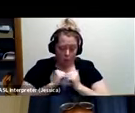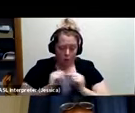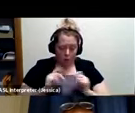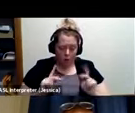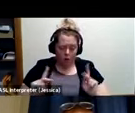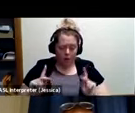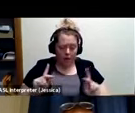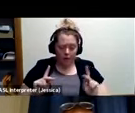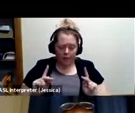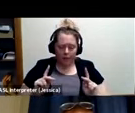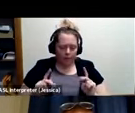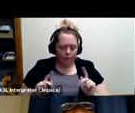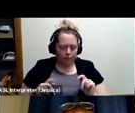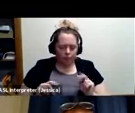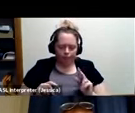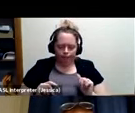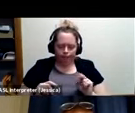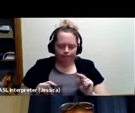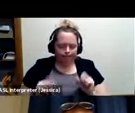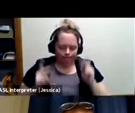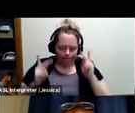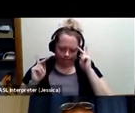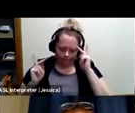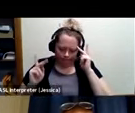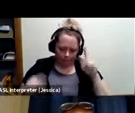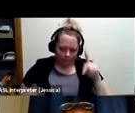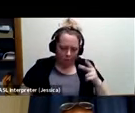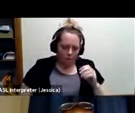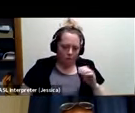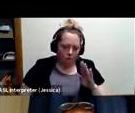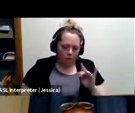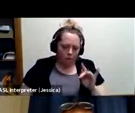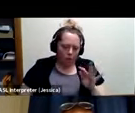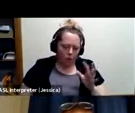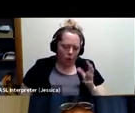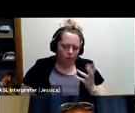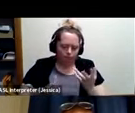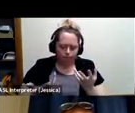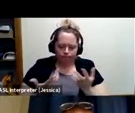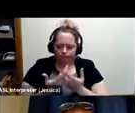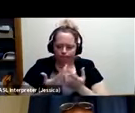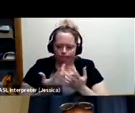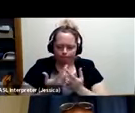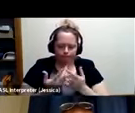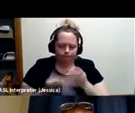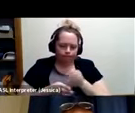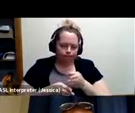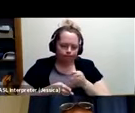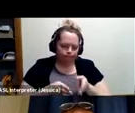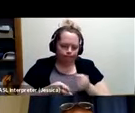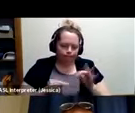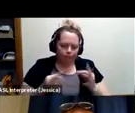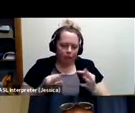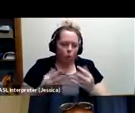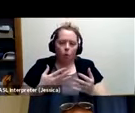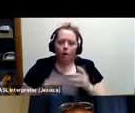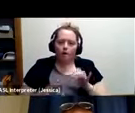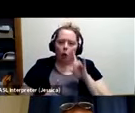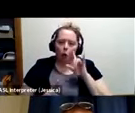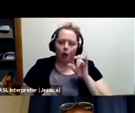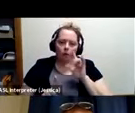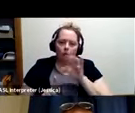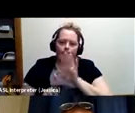roommates or family members or whatever that will look like for them. So we were also making sure we were holding space for